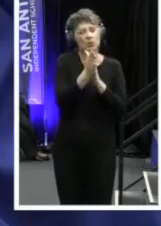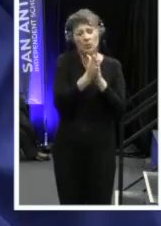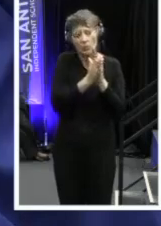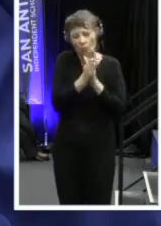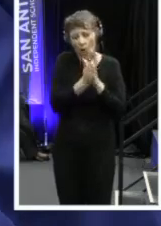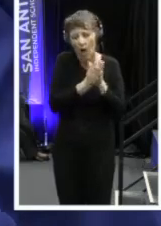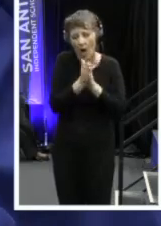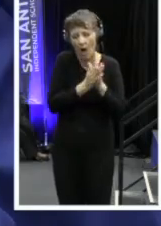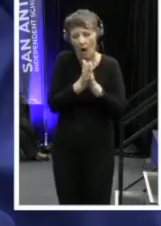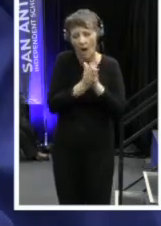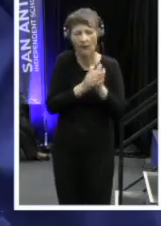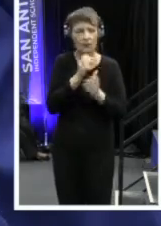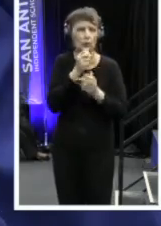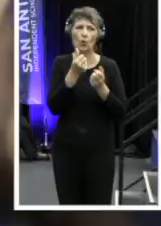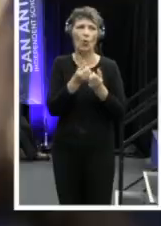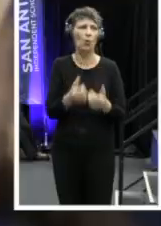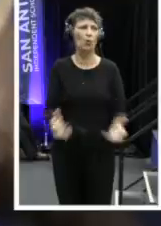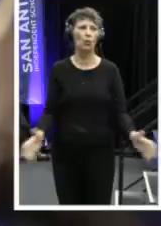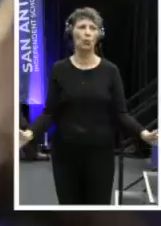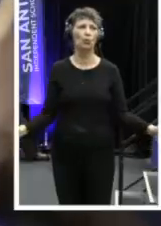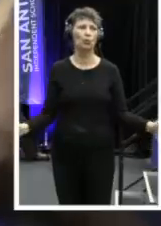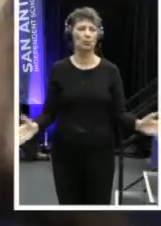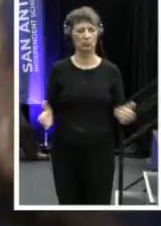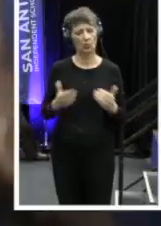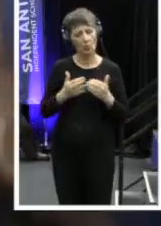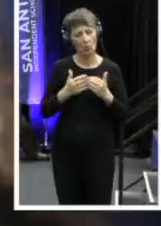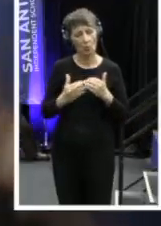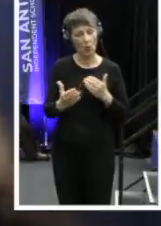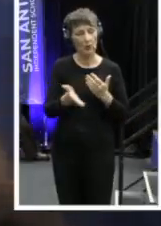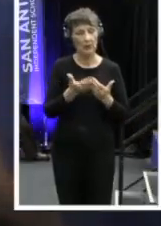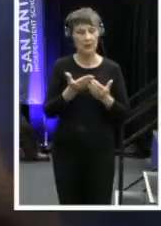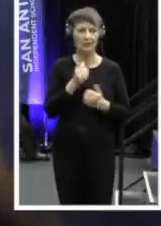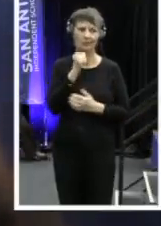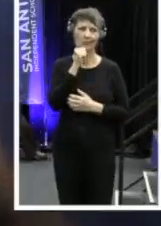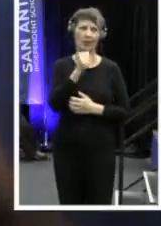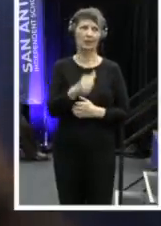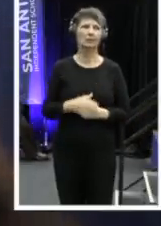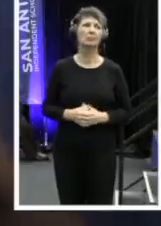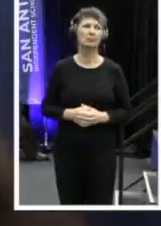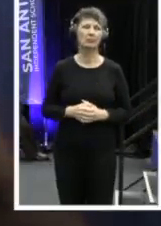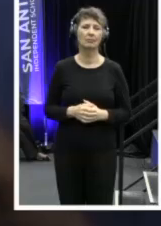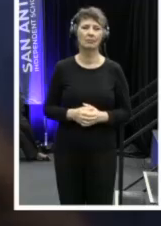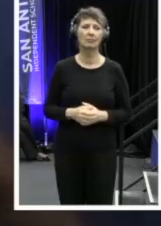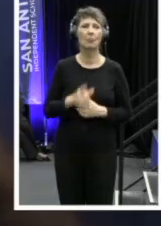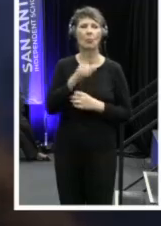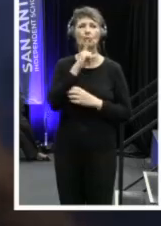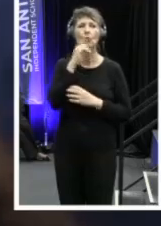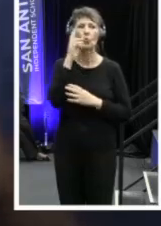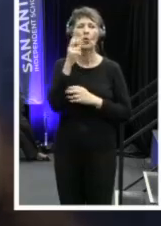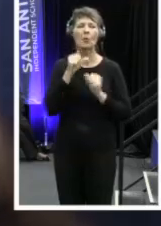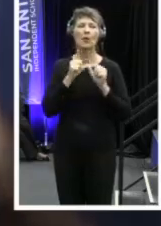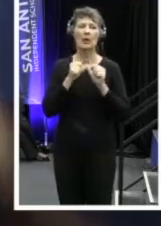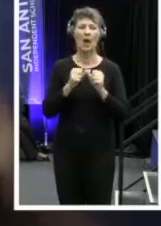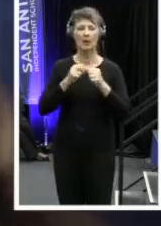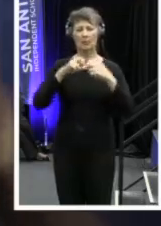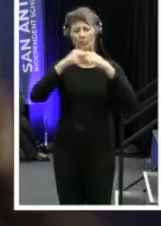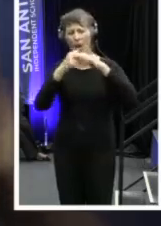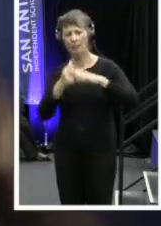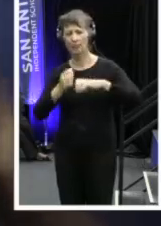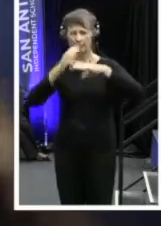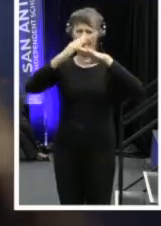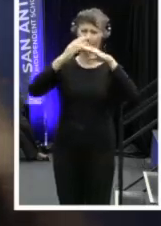passion. The road ahead won't be easy, and you can be assured that there will be constant roadblocks and